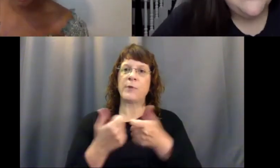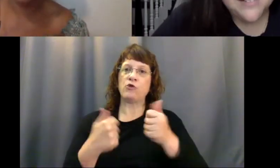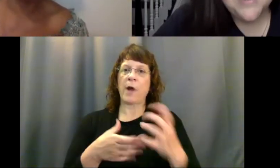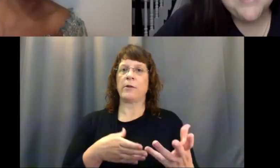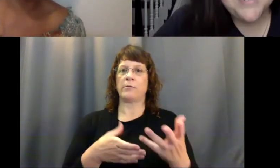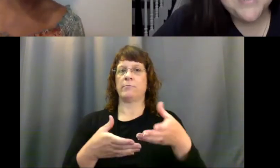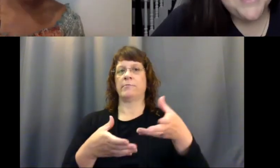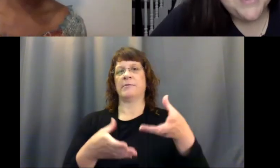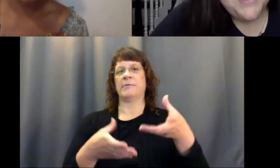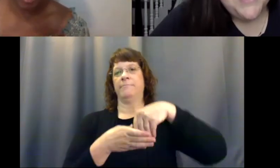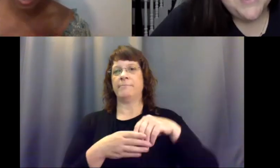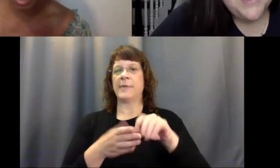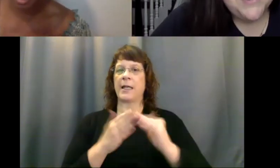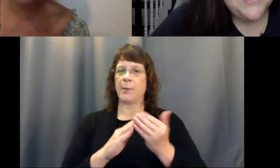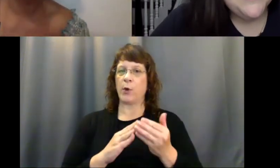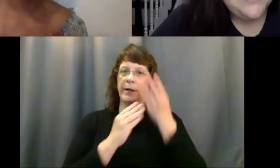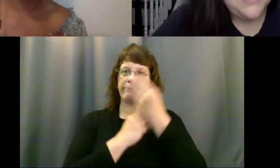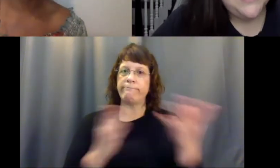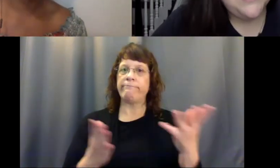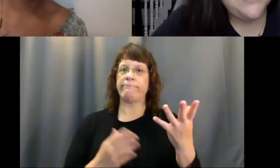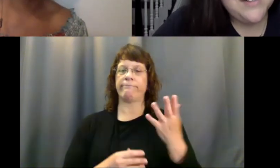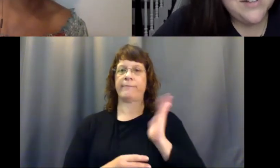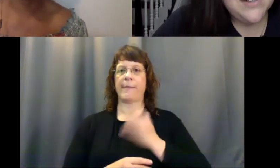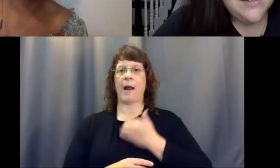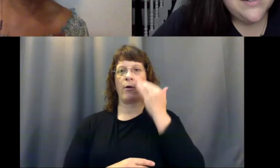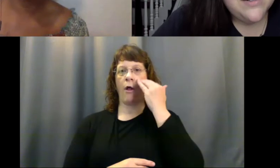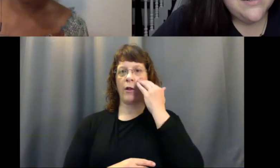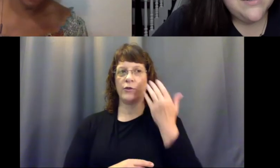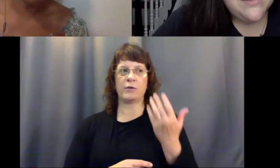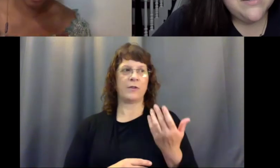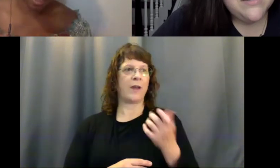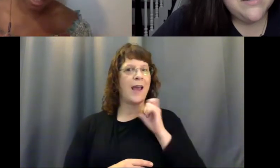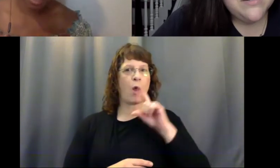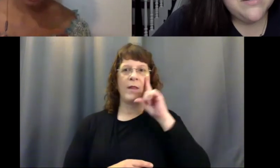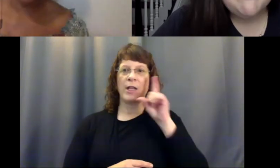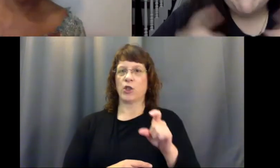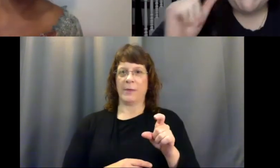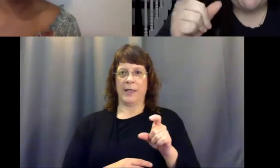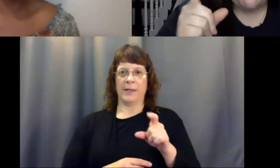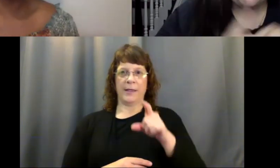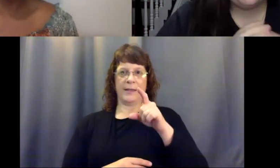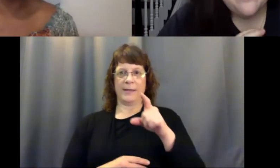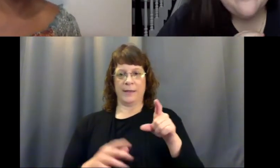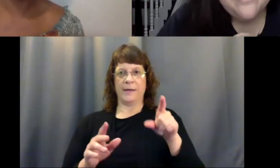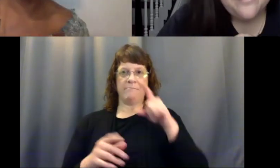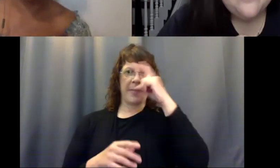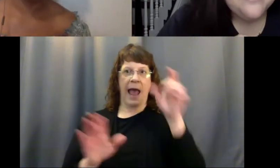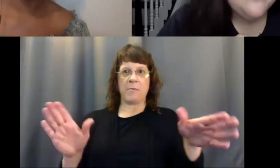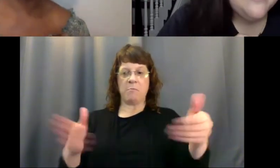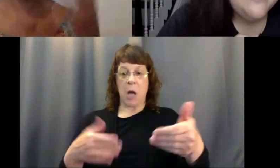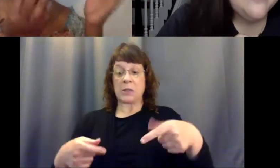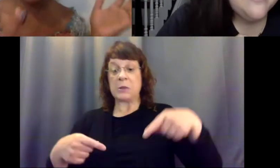community and share what we do know about neuroscience. I don't think that it should be a black box. I know that we have our